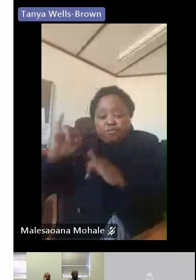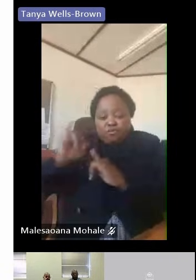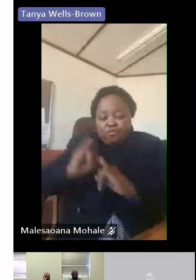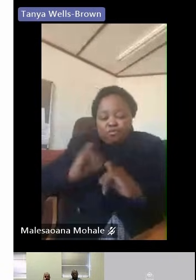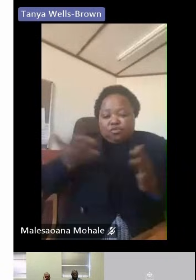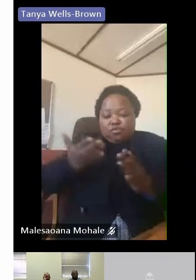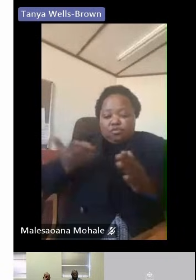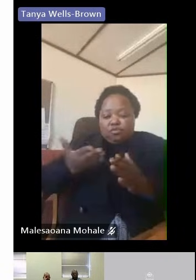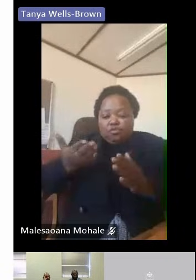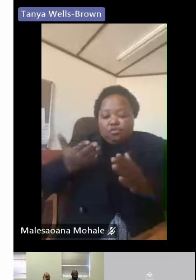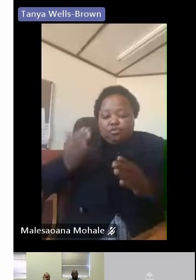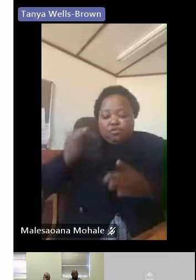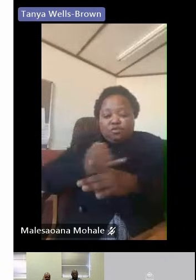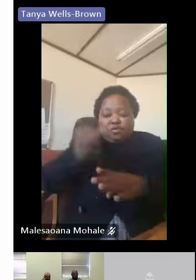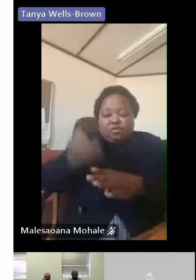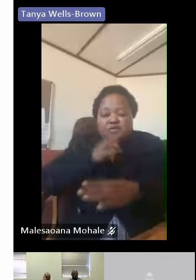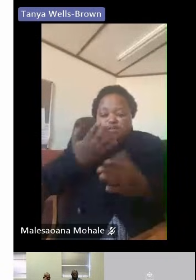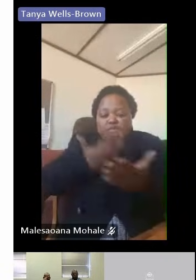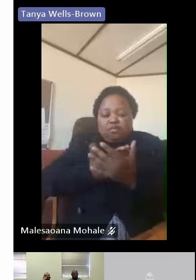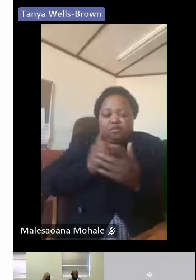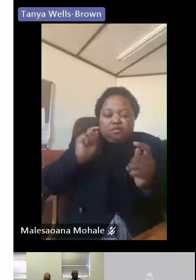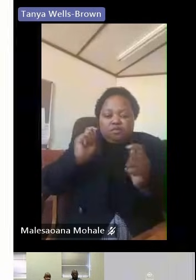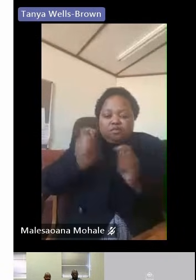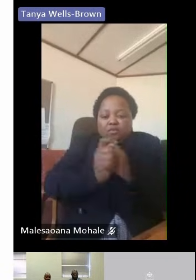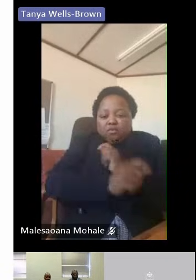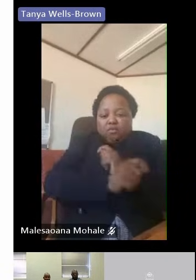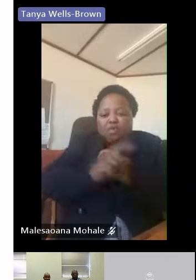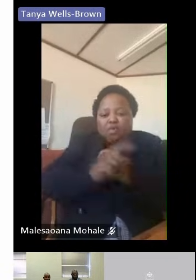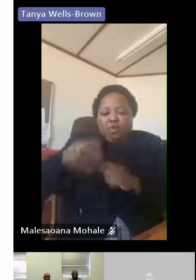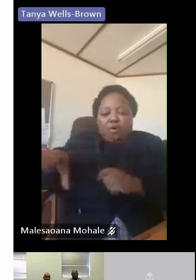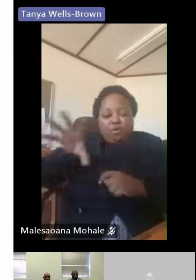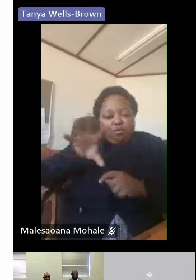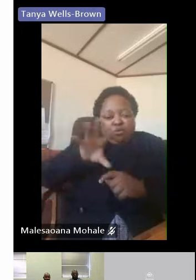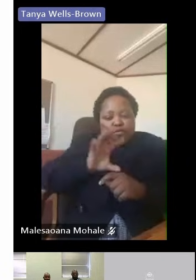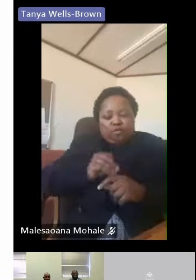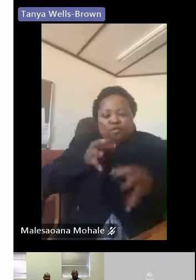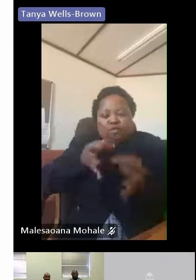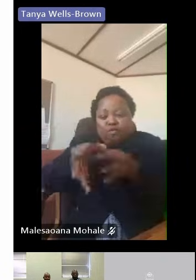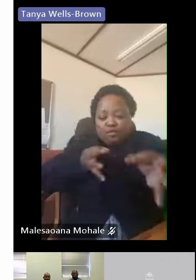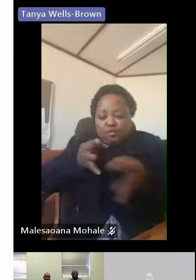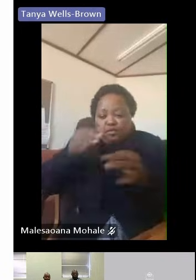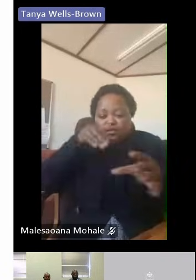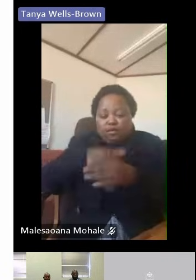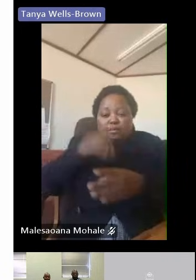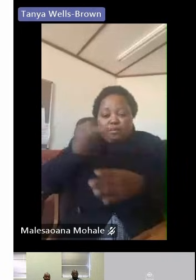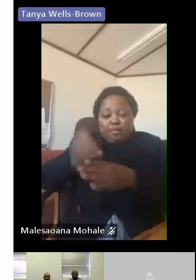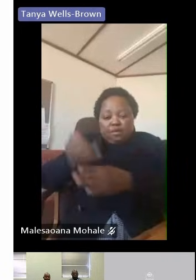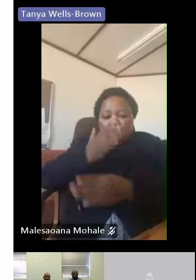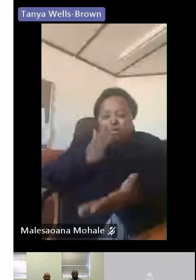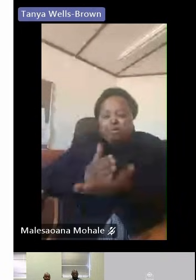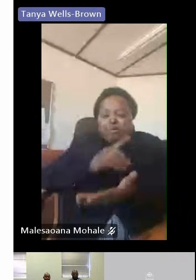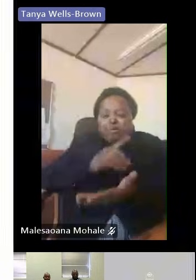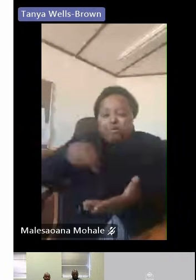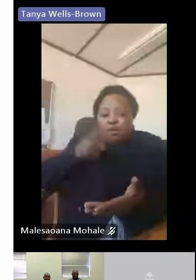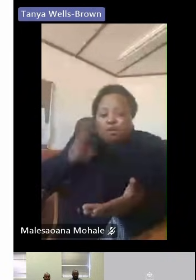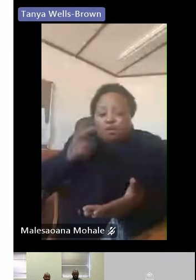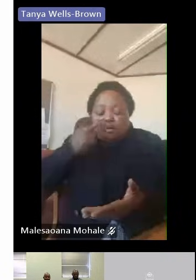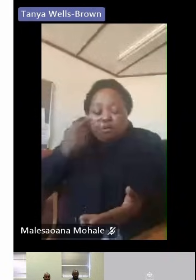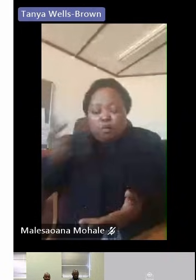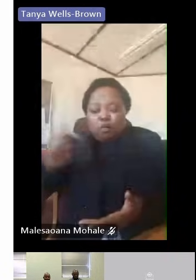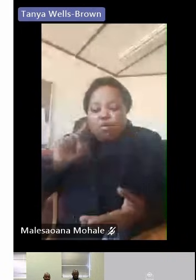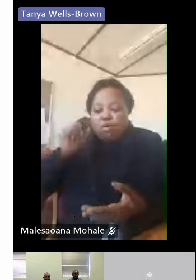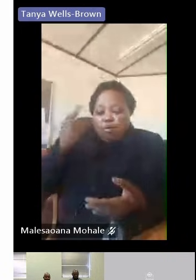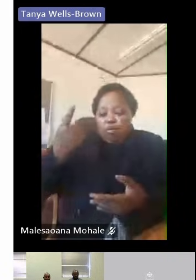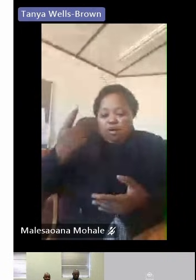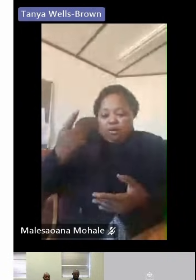transformed one facility's confidence in practice. And we're also seeing a lot of referencing to this sort of one-stop shelter